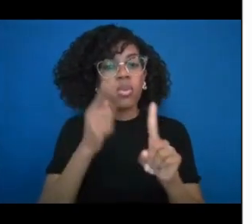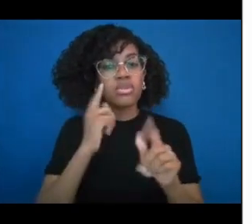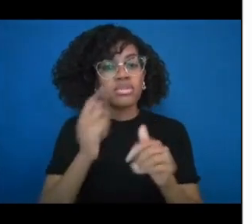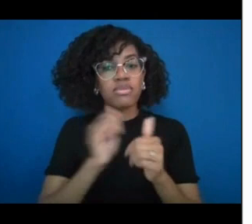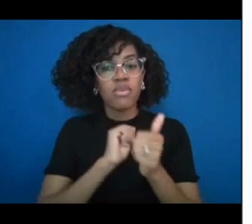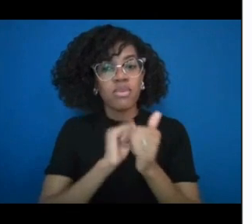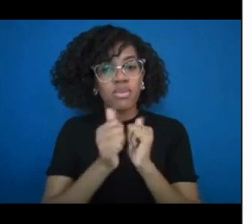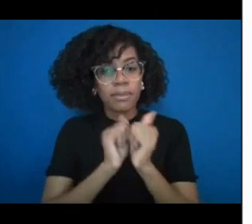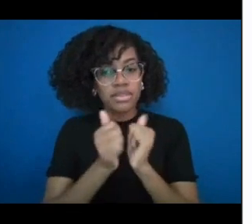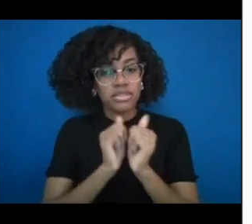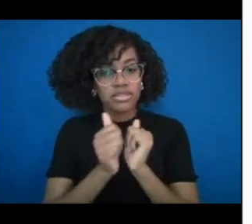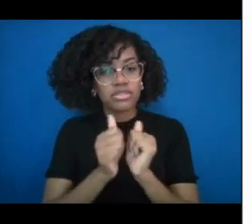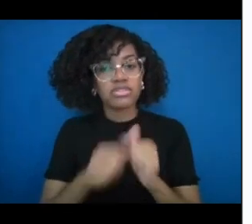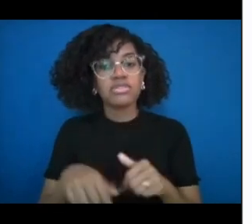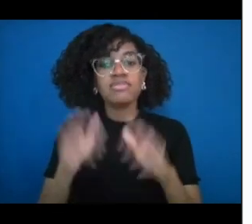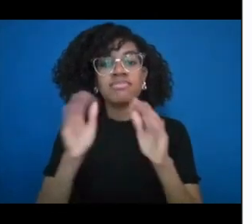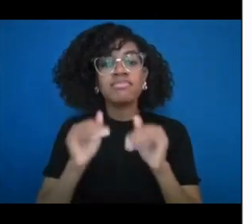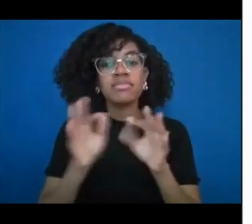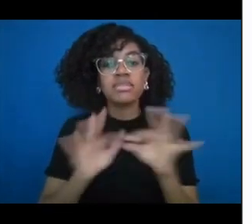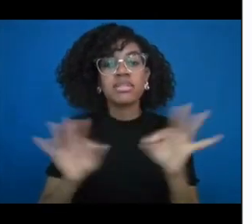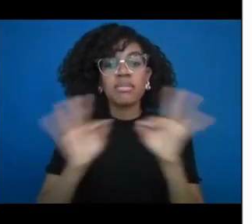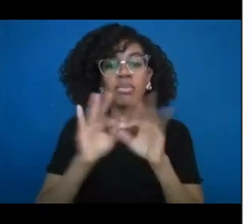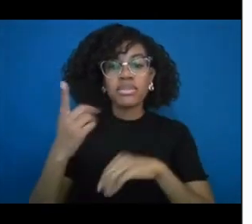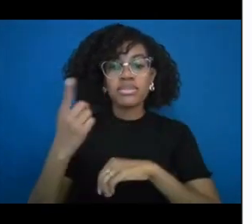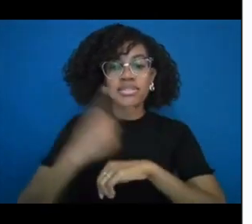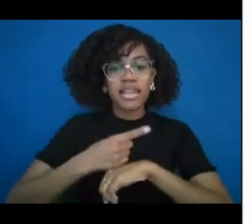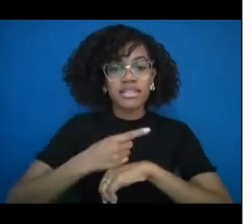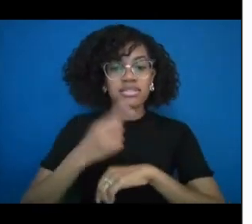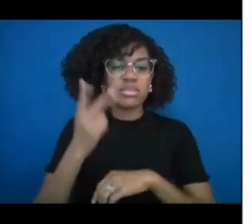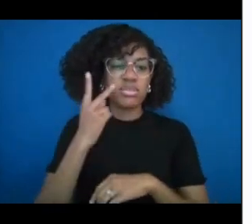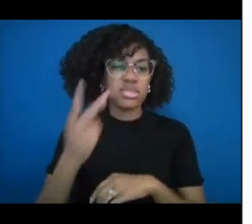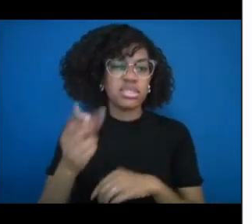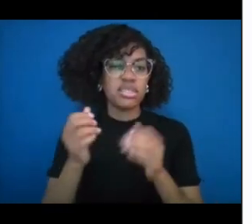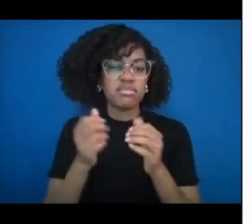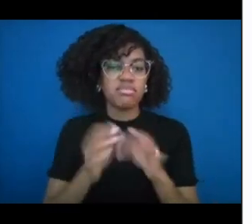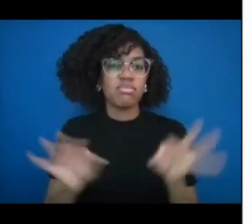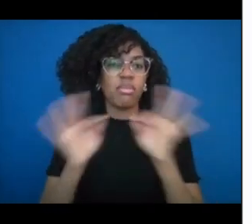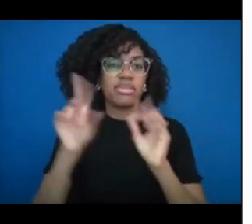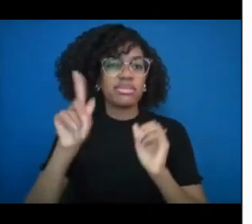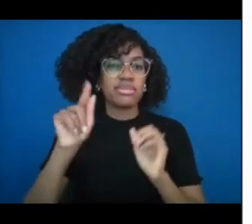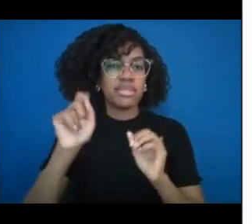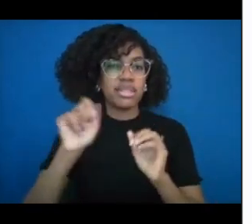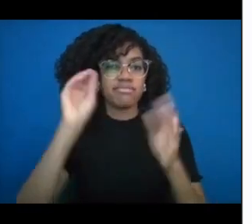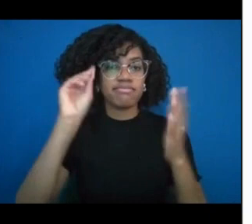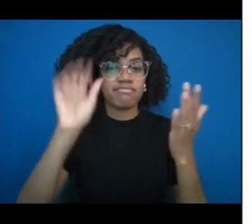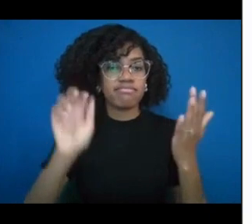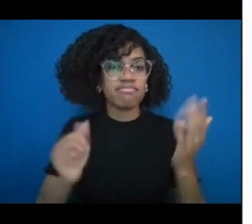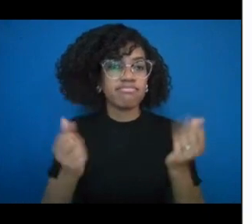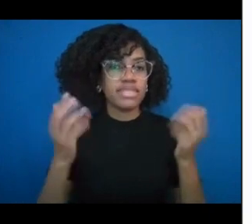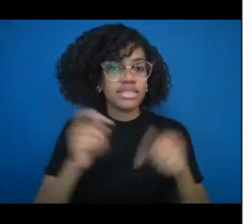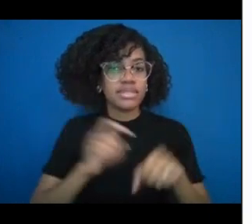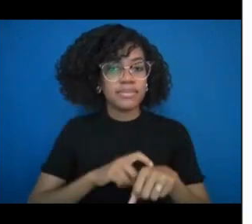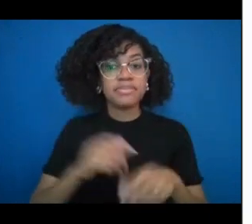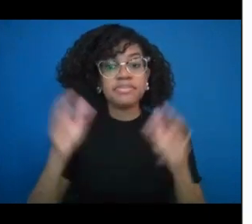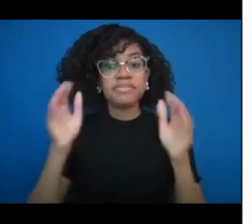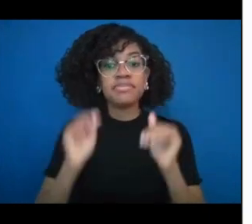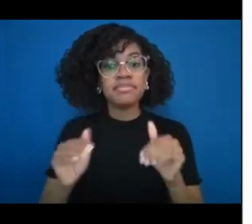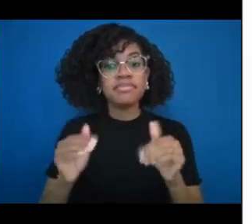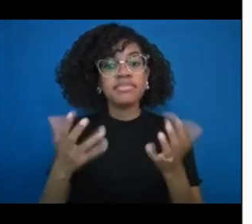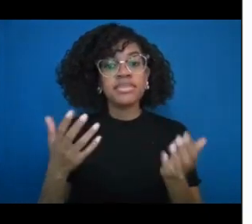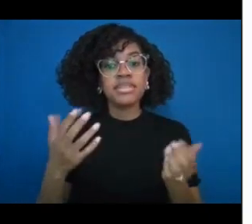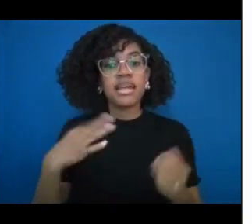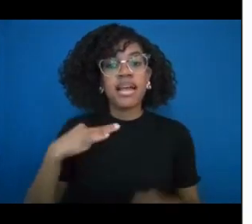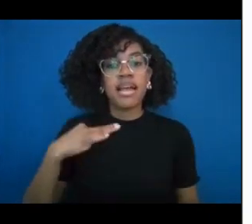important dates for this competition. You'll actually see those dates multiple times, and then a breakdown for the key elements of